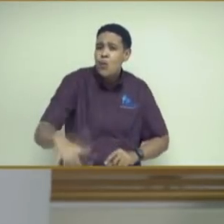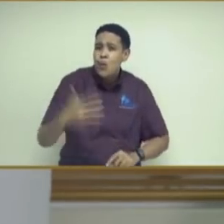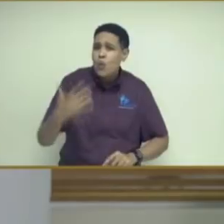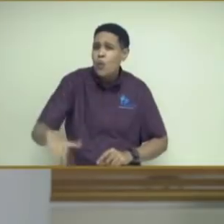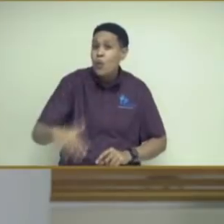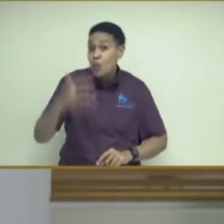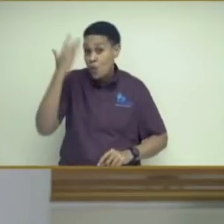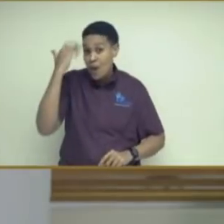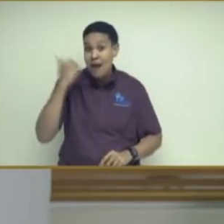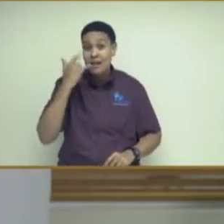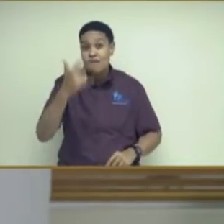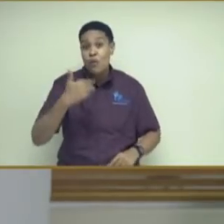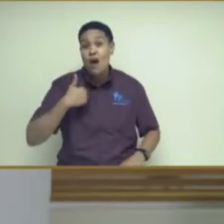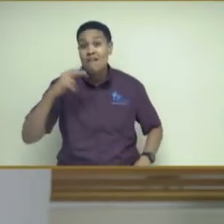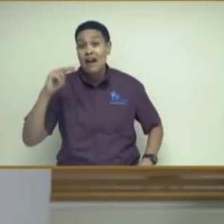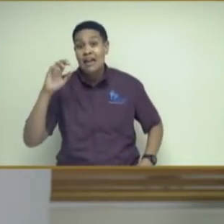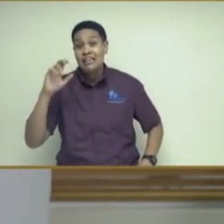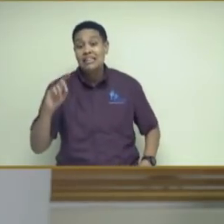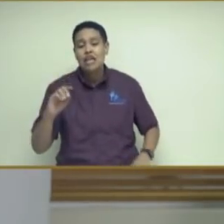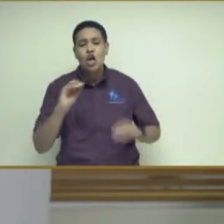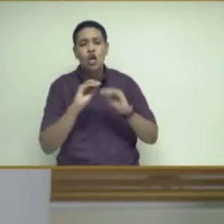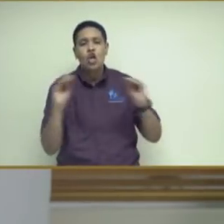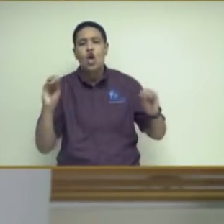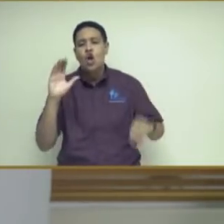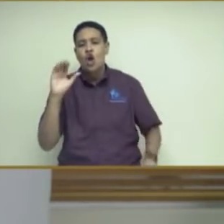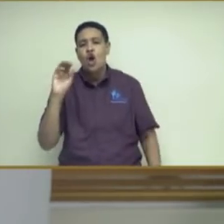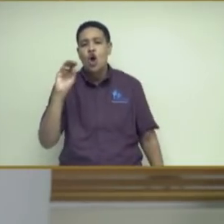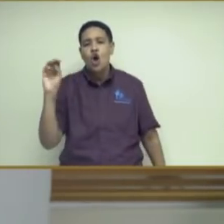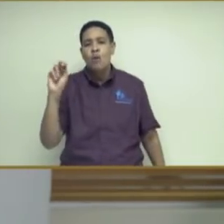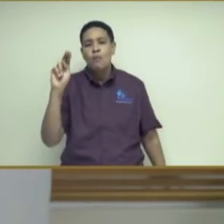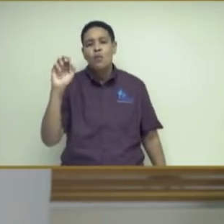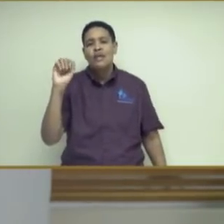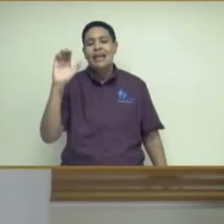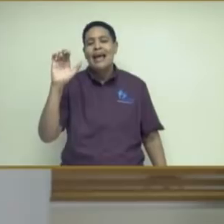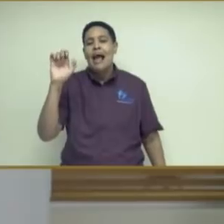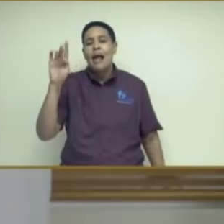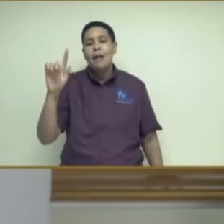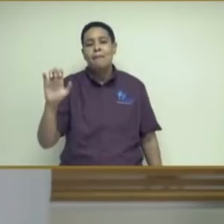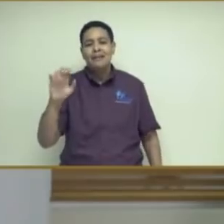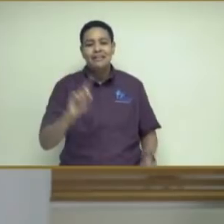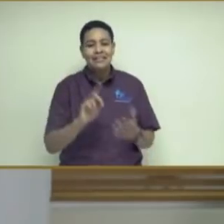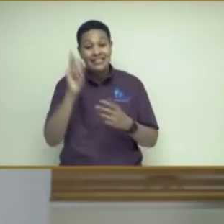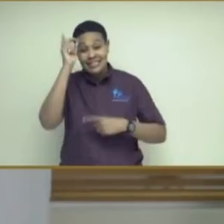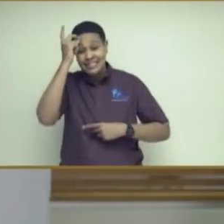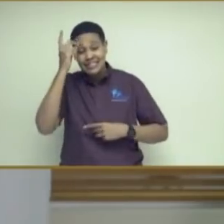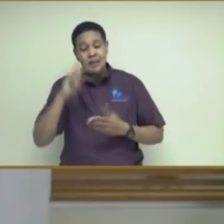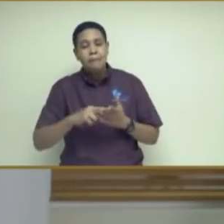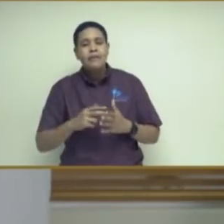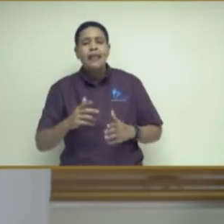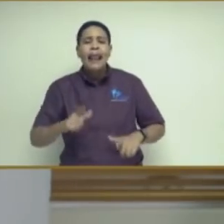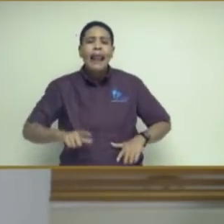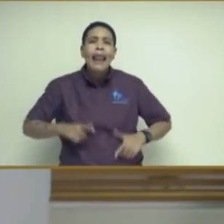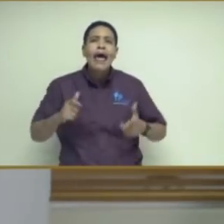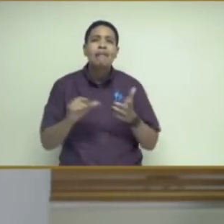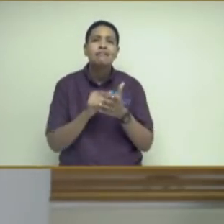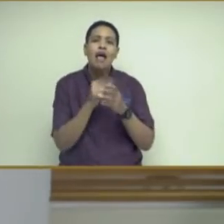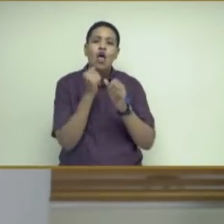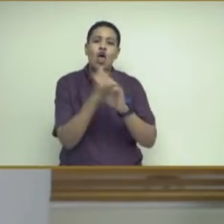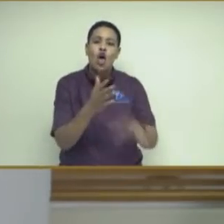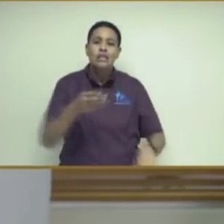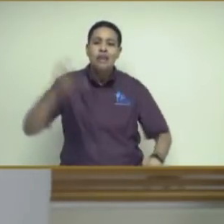if you have an NCD, a non-communicable disease, a lifestyle-related disease, hypertension,